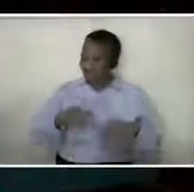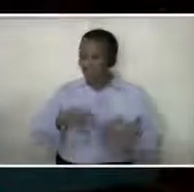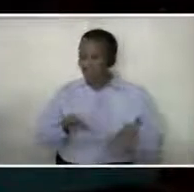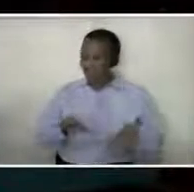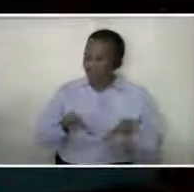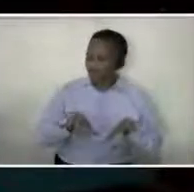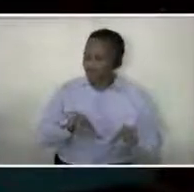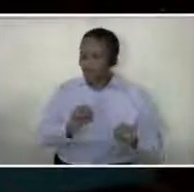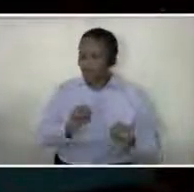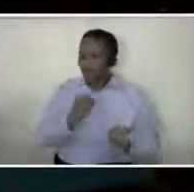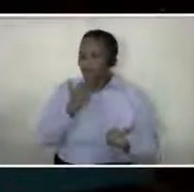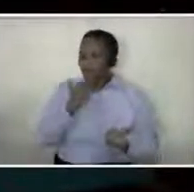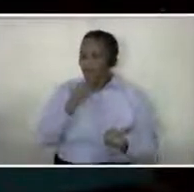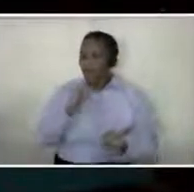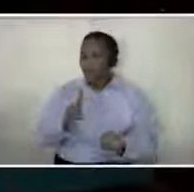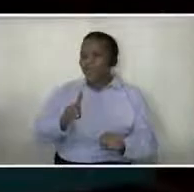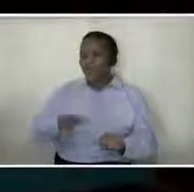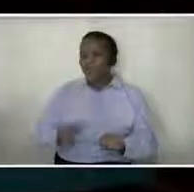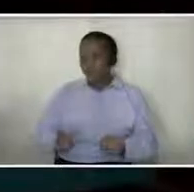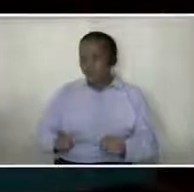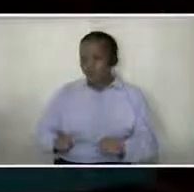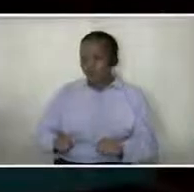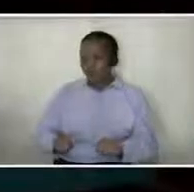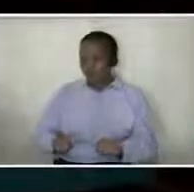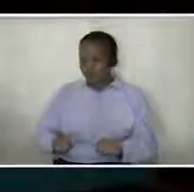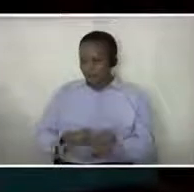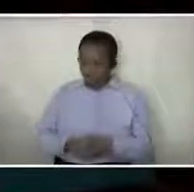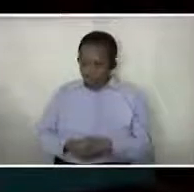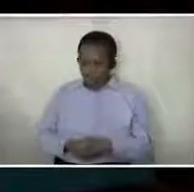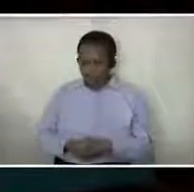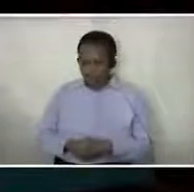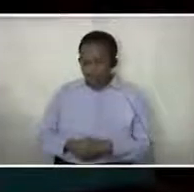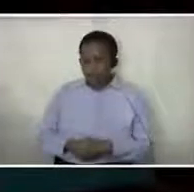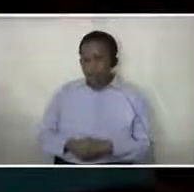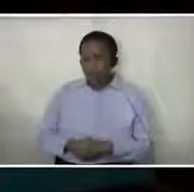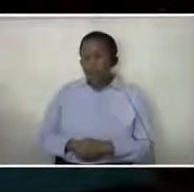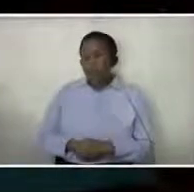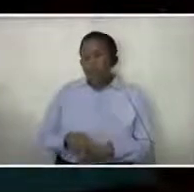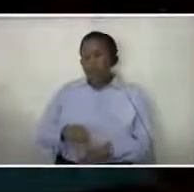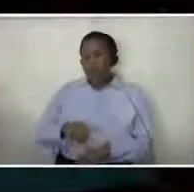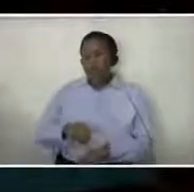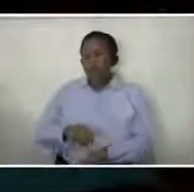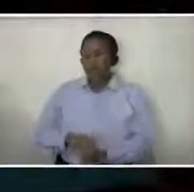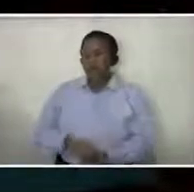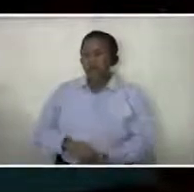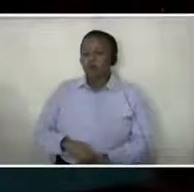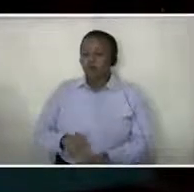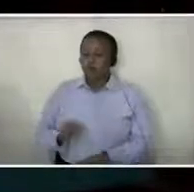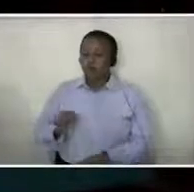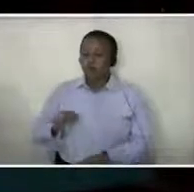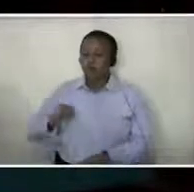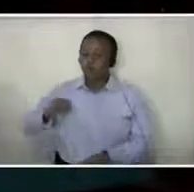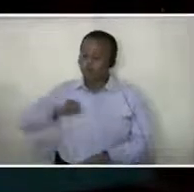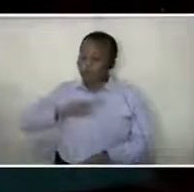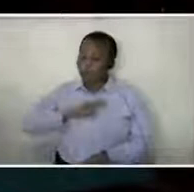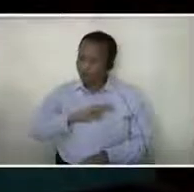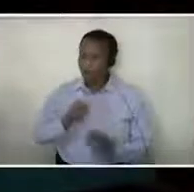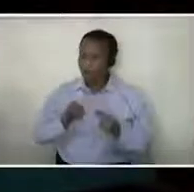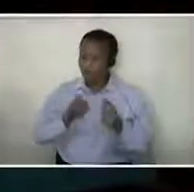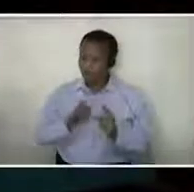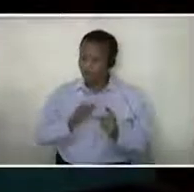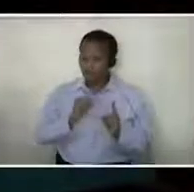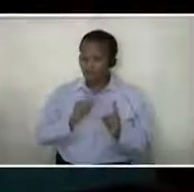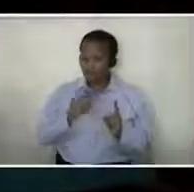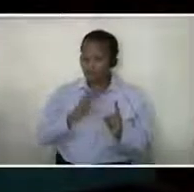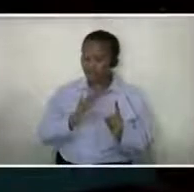DA? She also referred to an official that transferred money from Ndumeni,